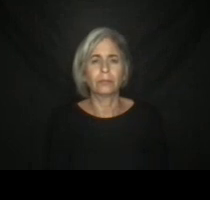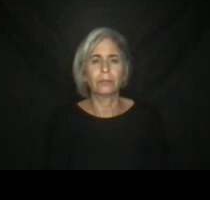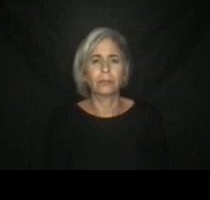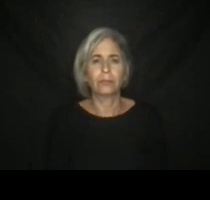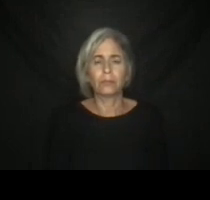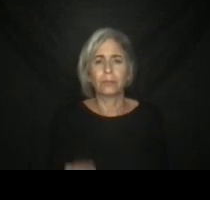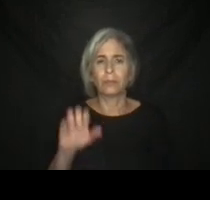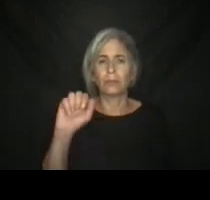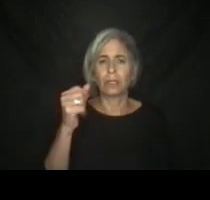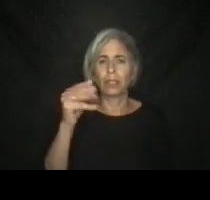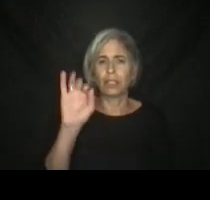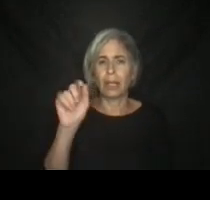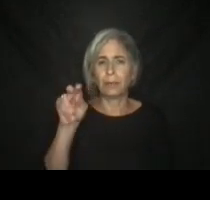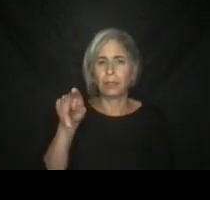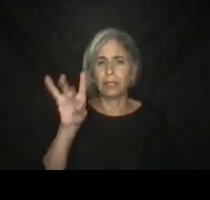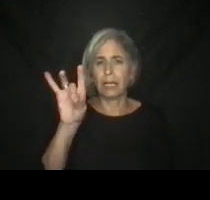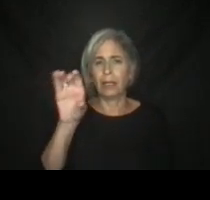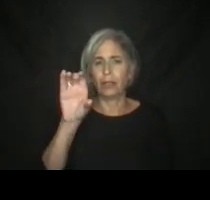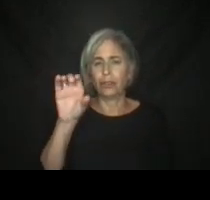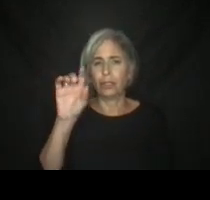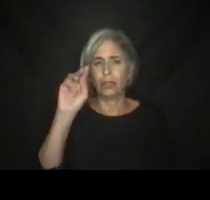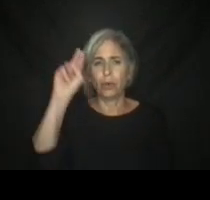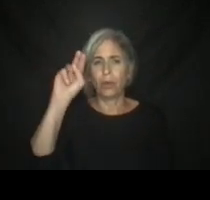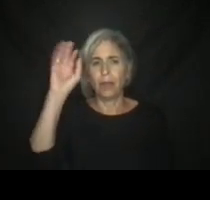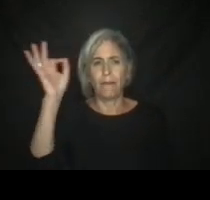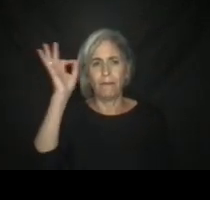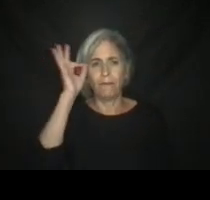Shannon Thompson, 800 North Federal Highway.